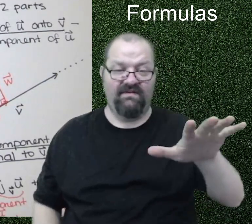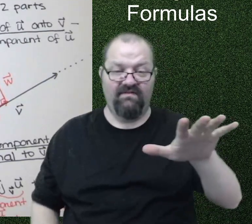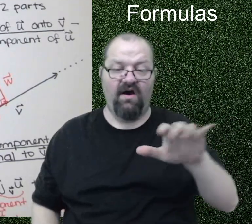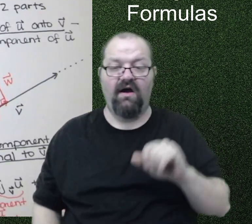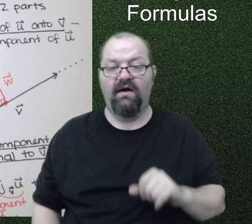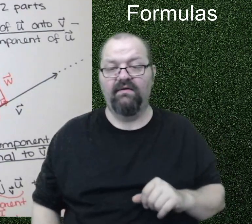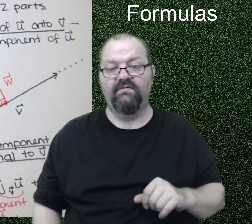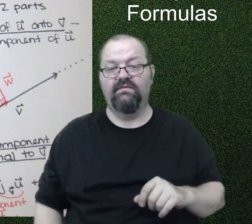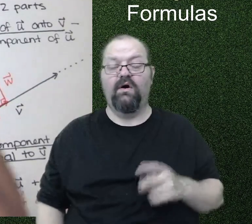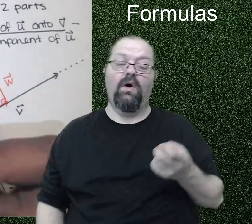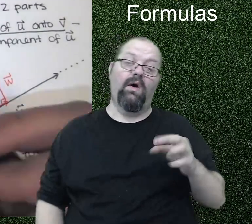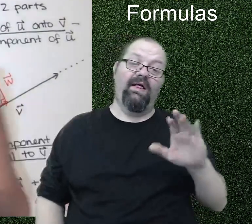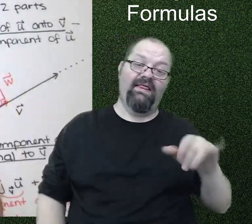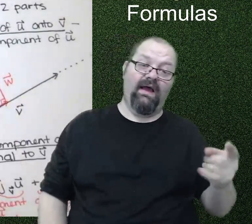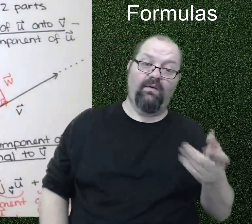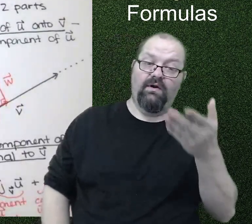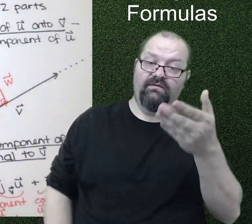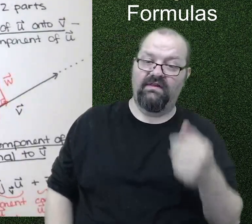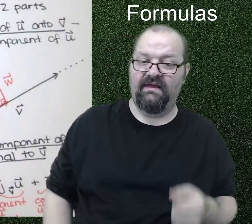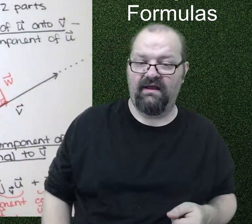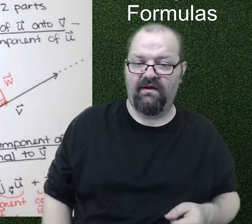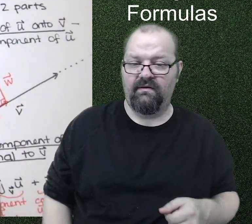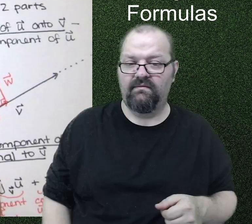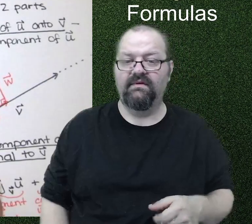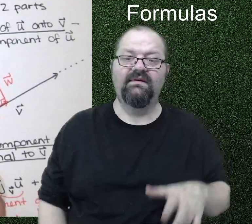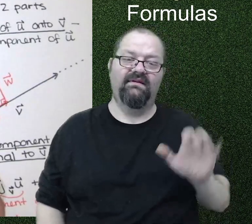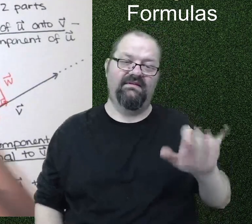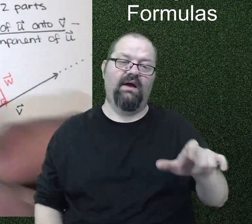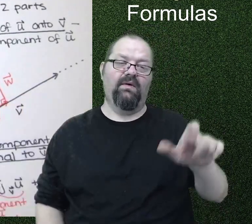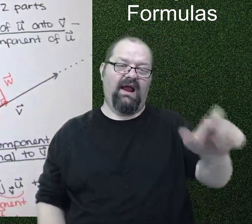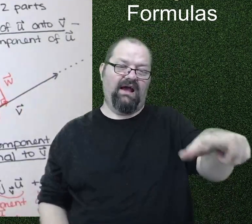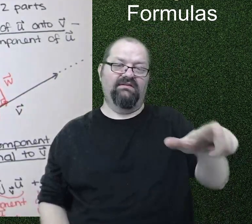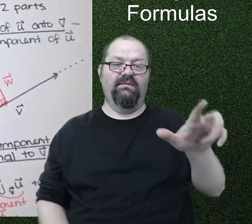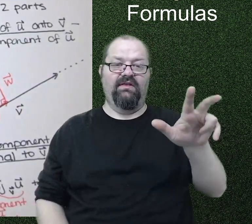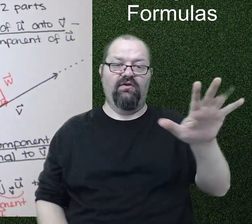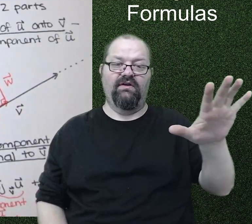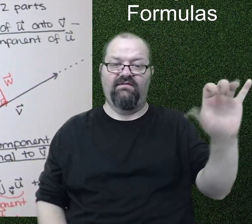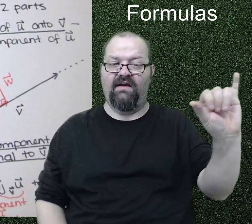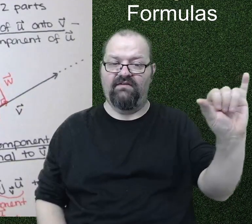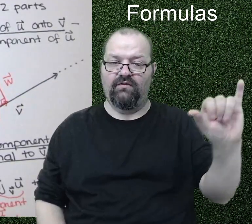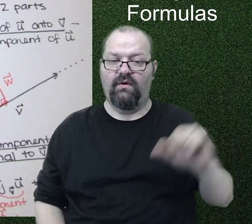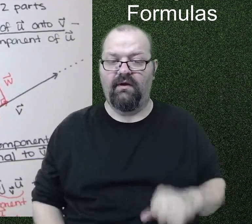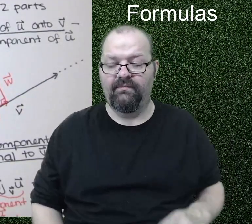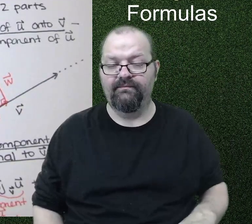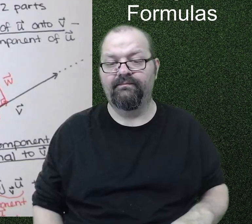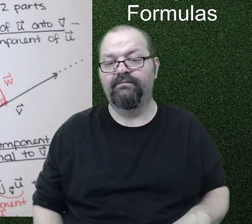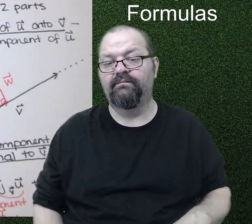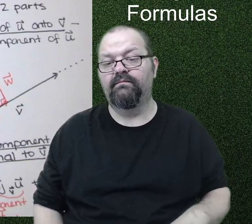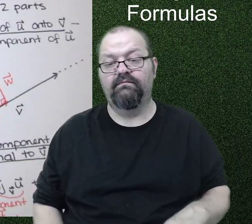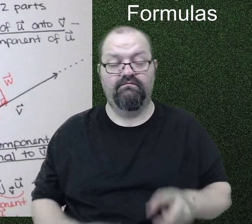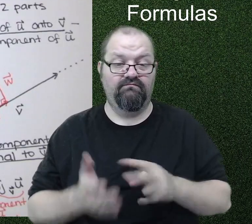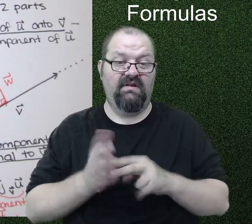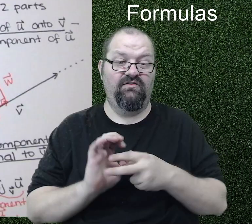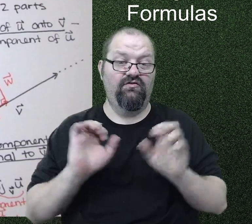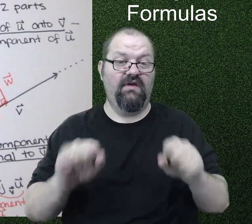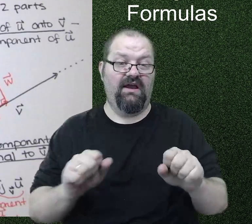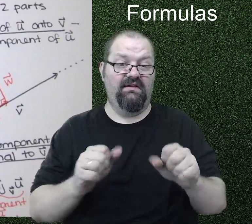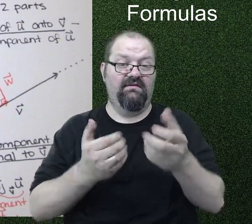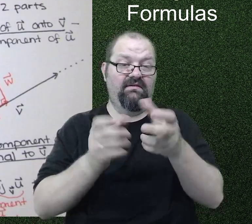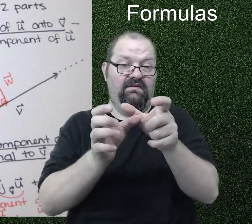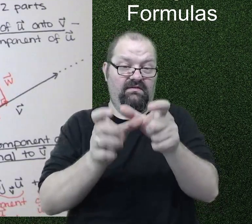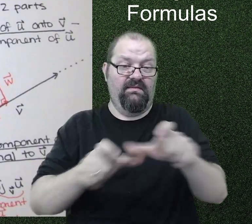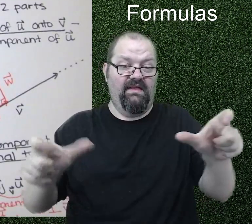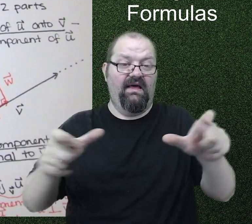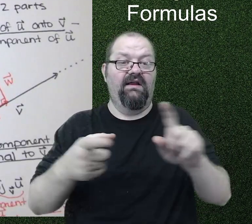Or this angle over here, that has to be 35 as well. So you can split this into components. You can